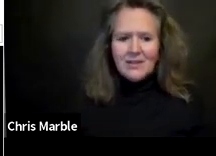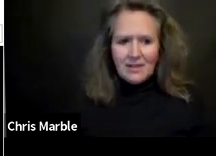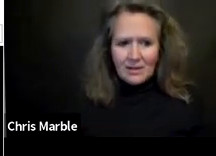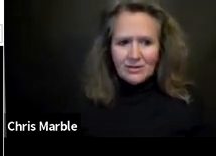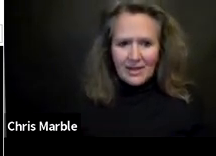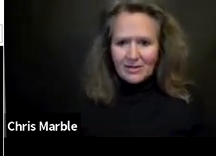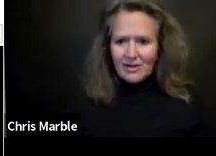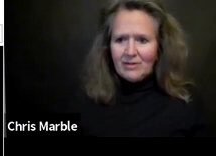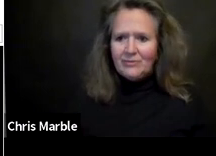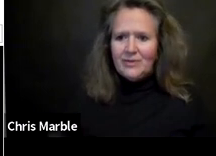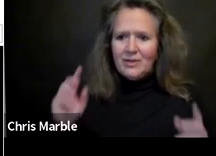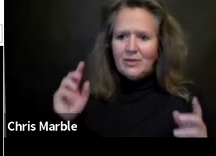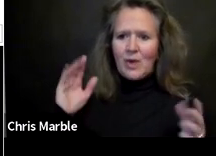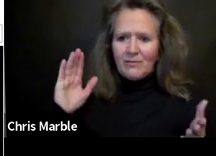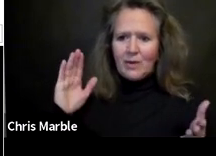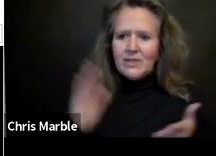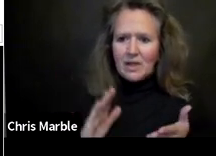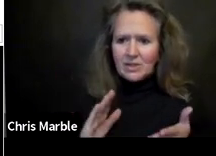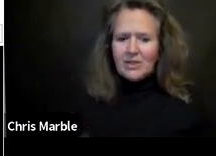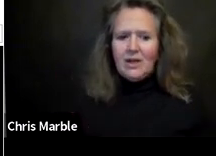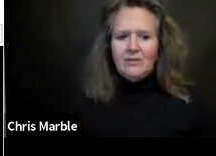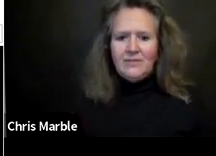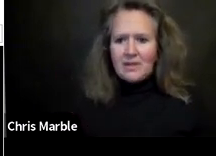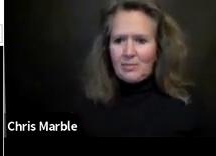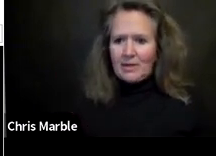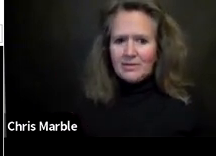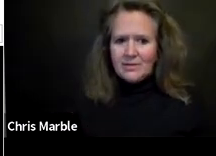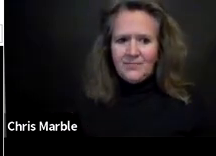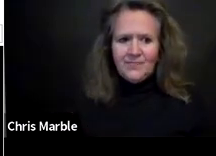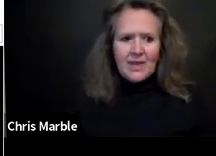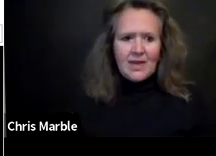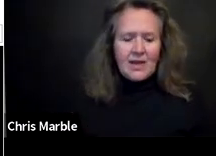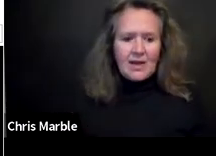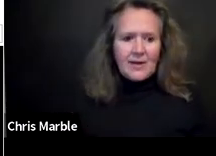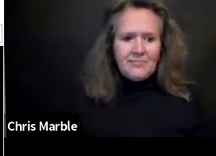is another layer of a reduction of decibels.